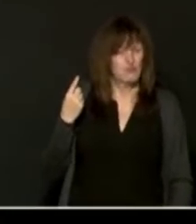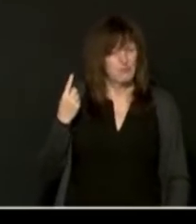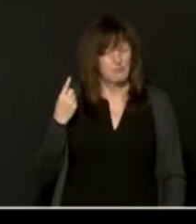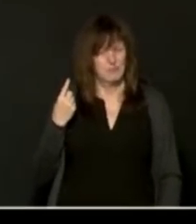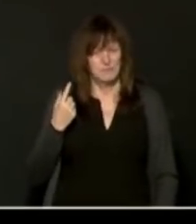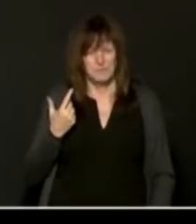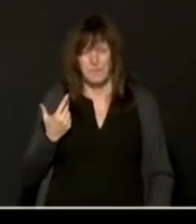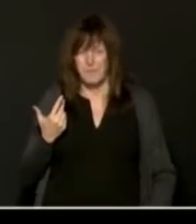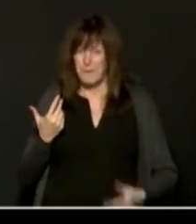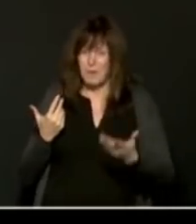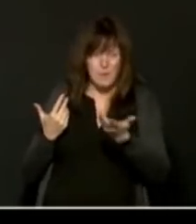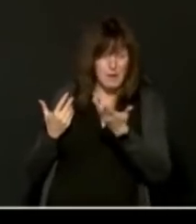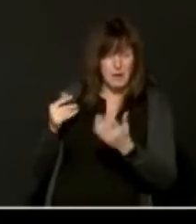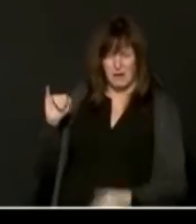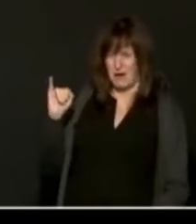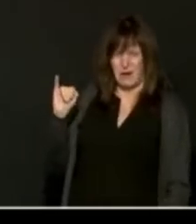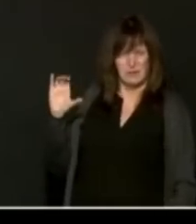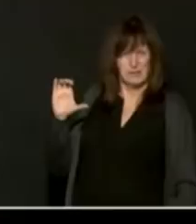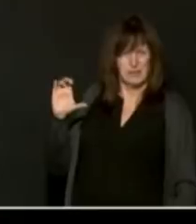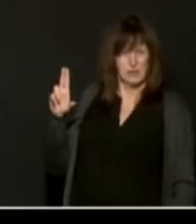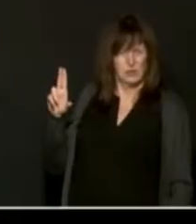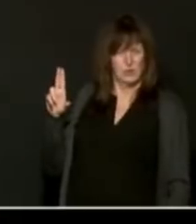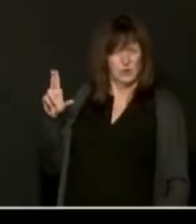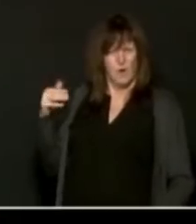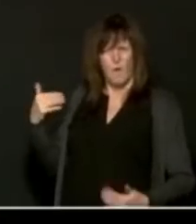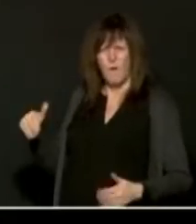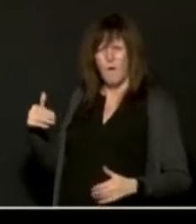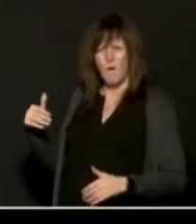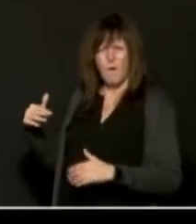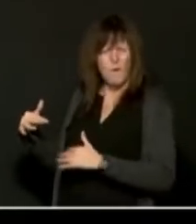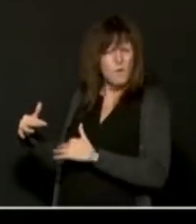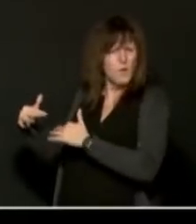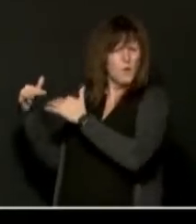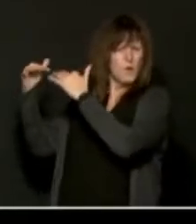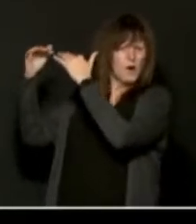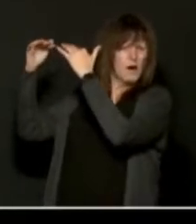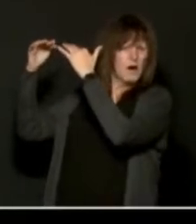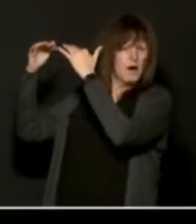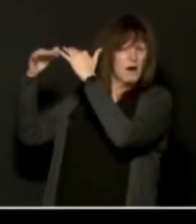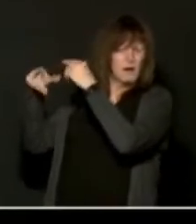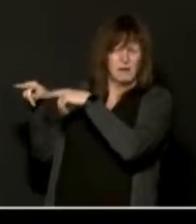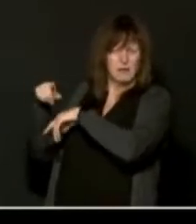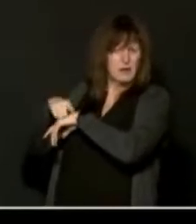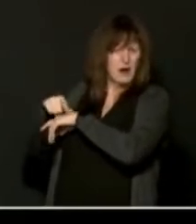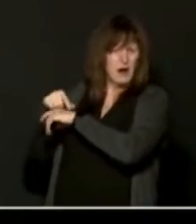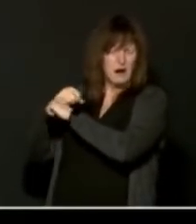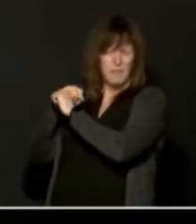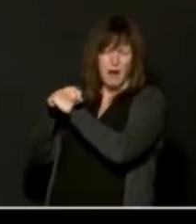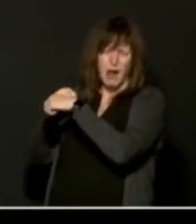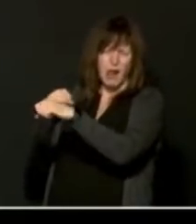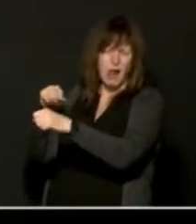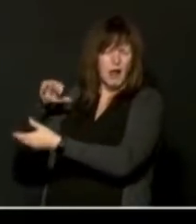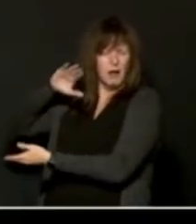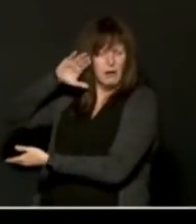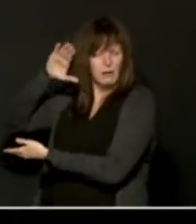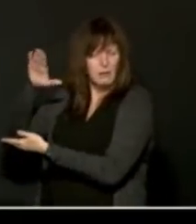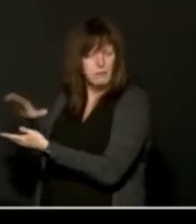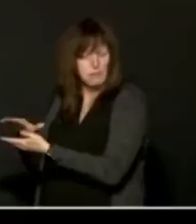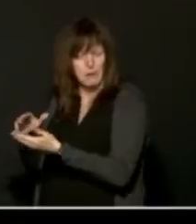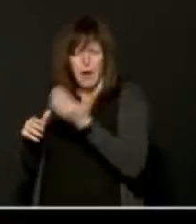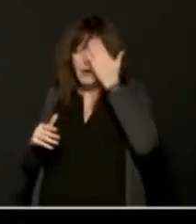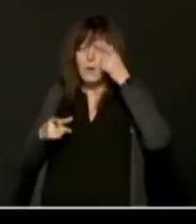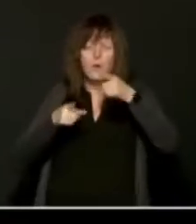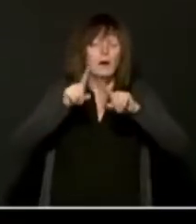and it's going to take a long time for that to come down. So I know no one really has a crystal ball, but what's your gut feeling for how